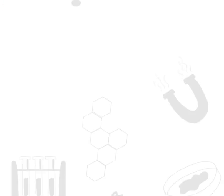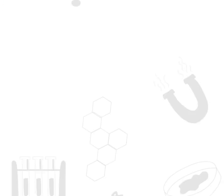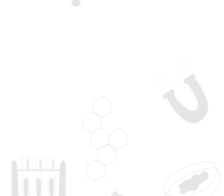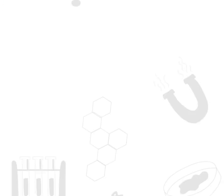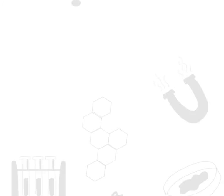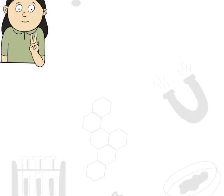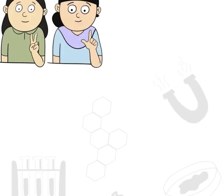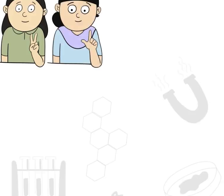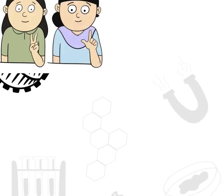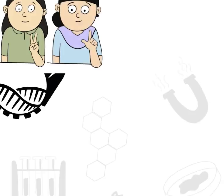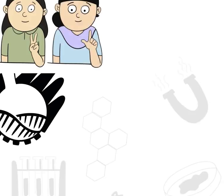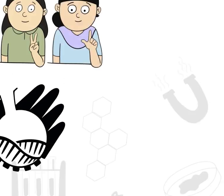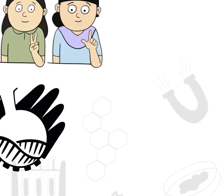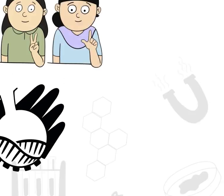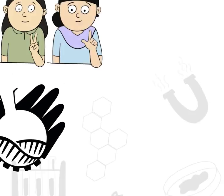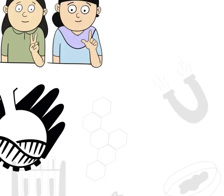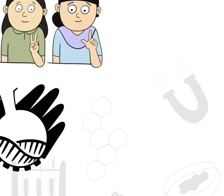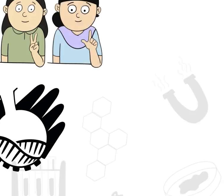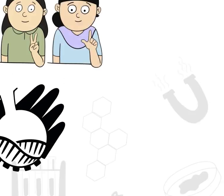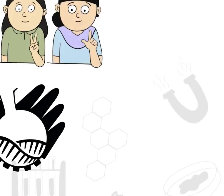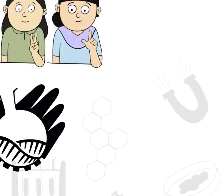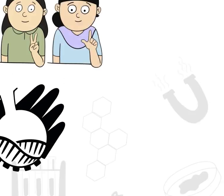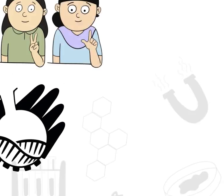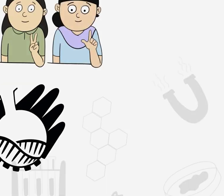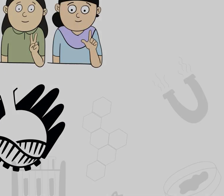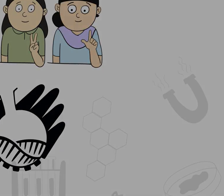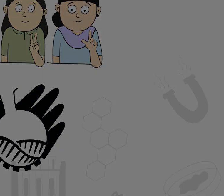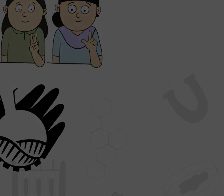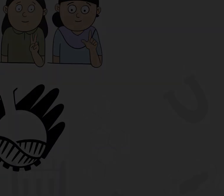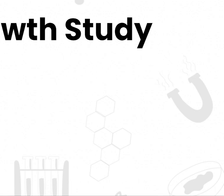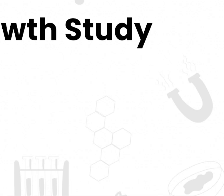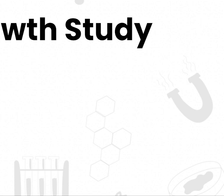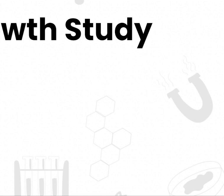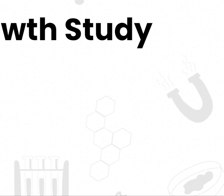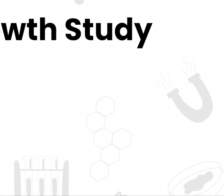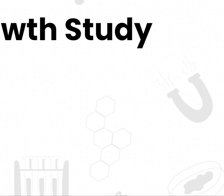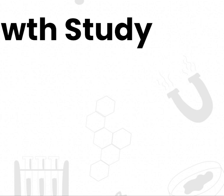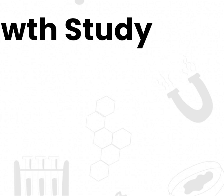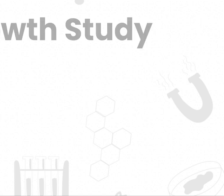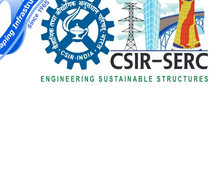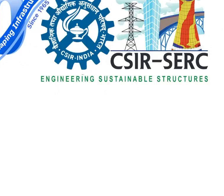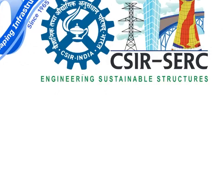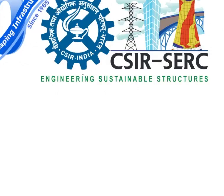Welcome to ISL-enabled Virtual Lab of CSIR.